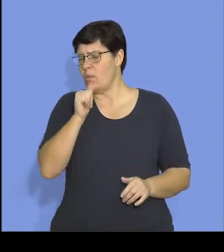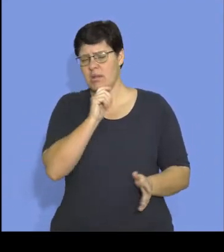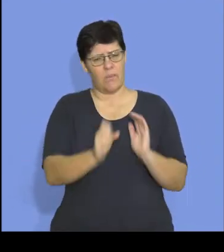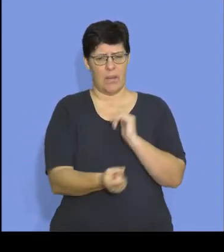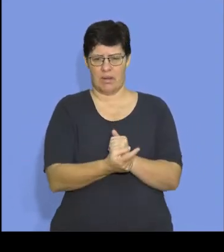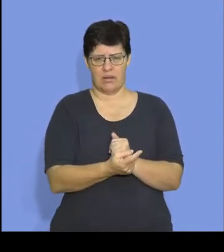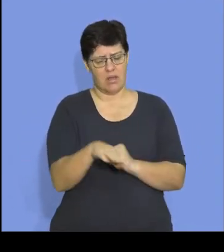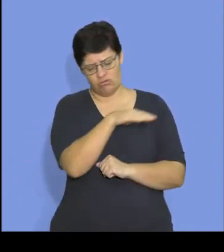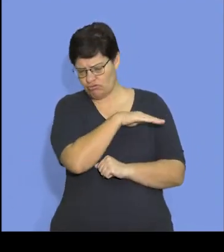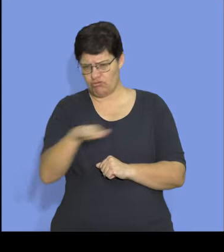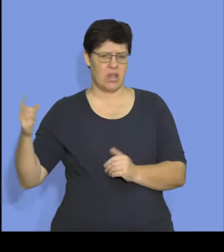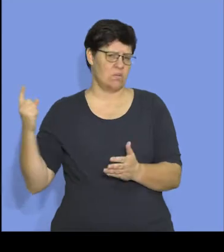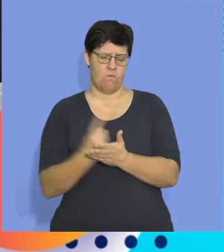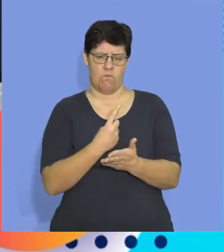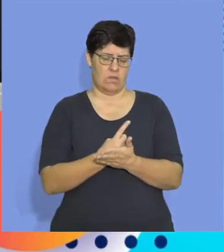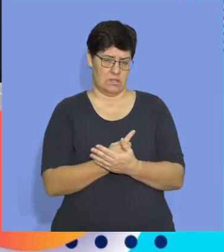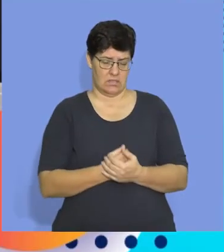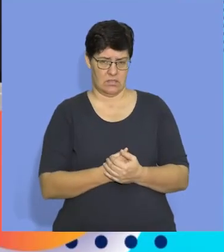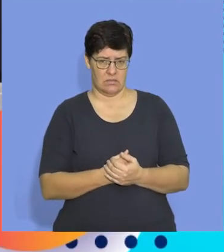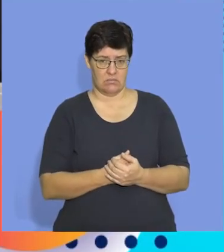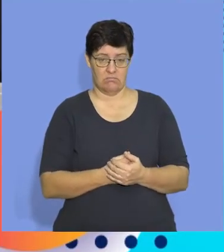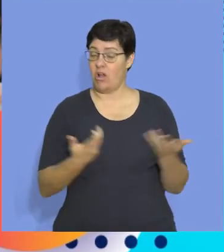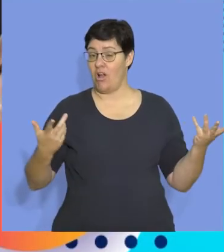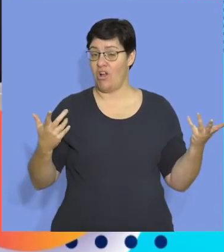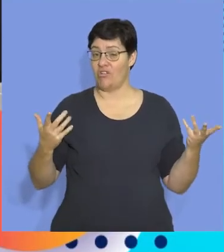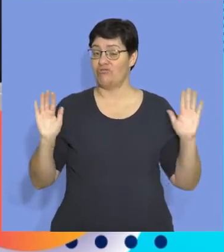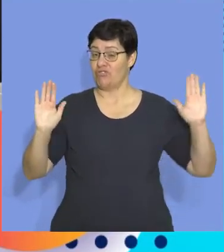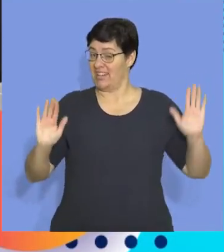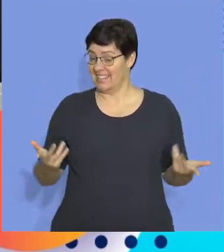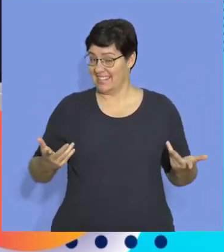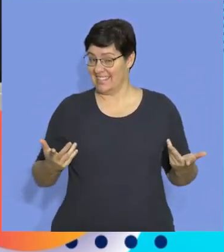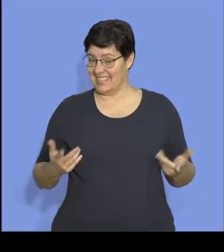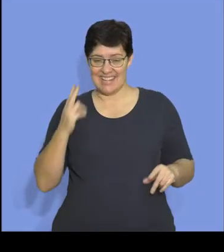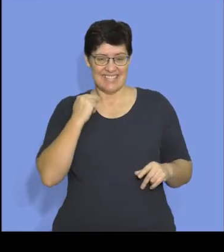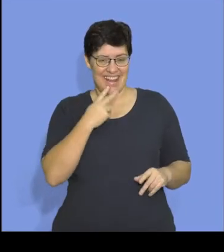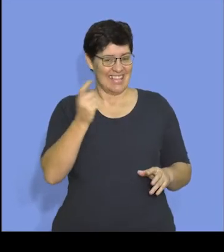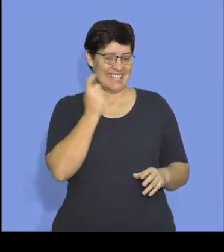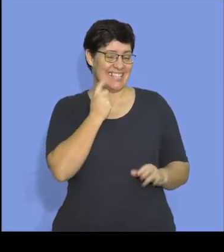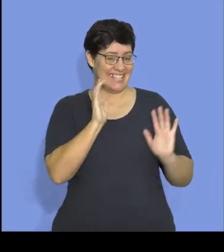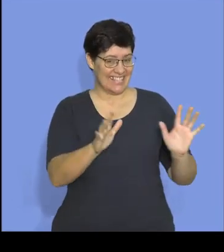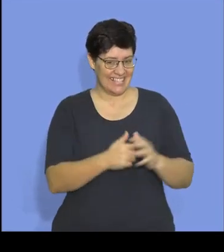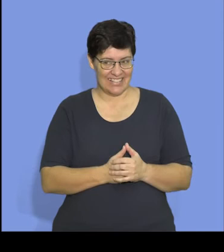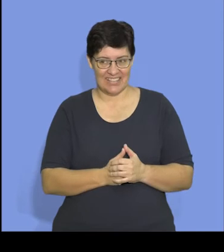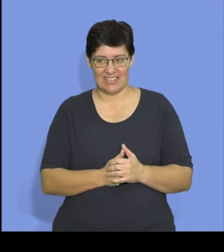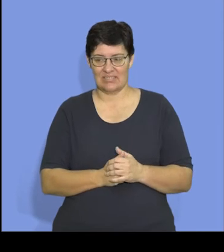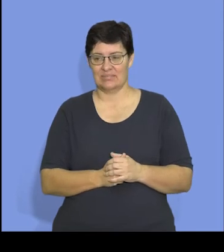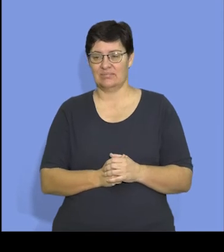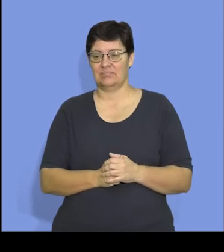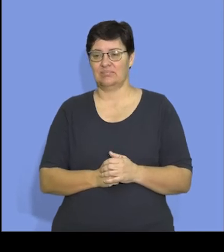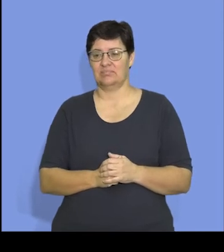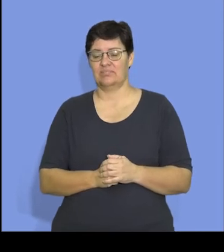a straight line, which is great. We like this. This is nice and easy. Okay, so here we